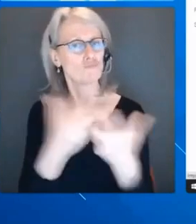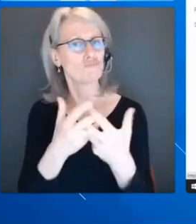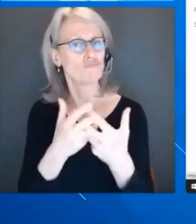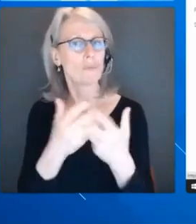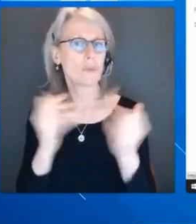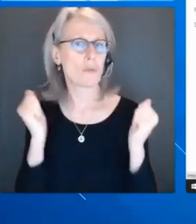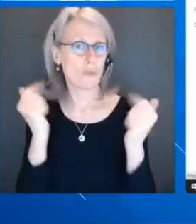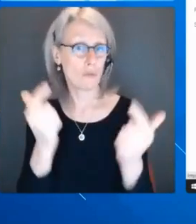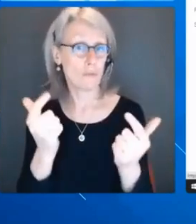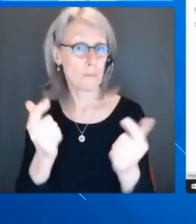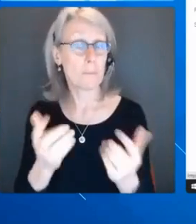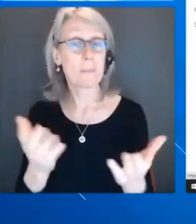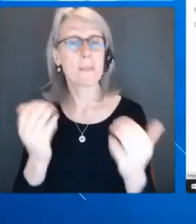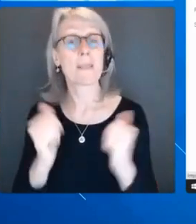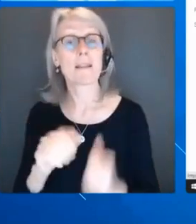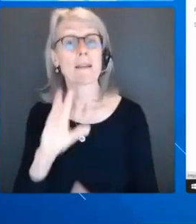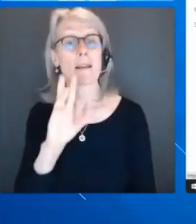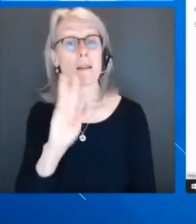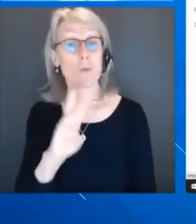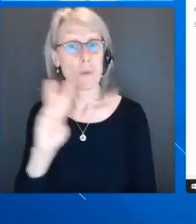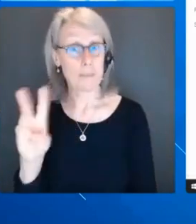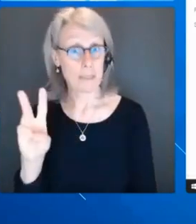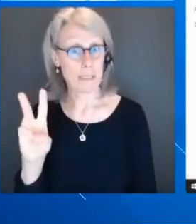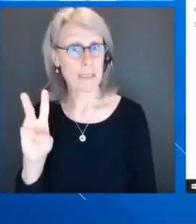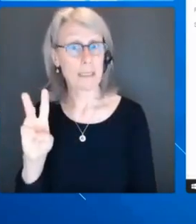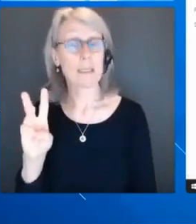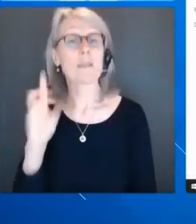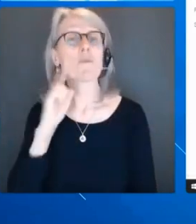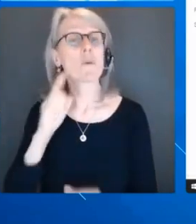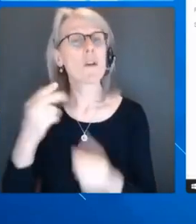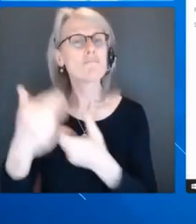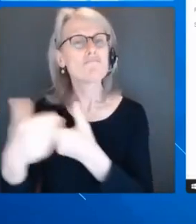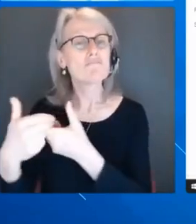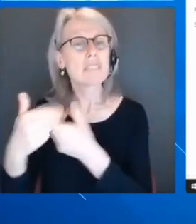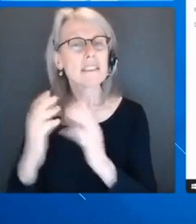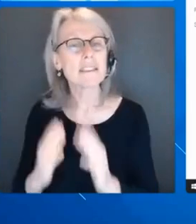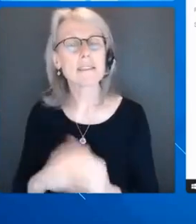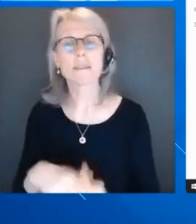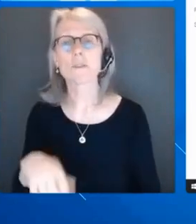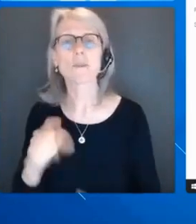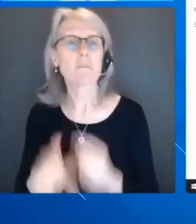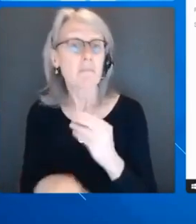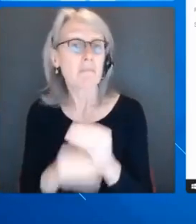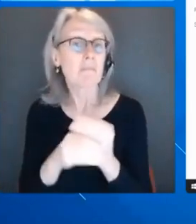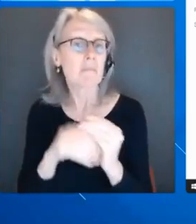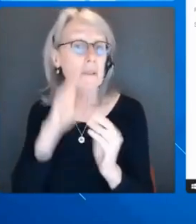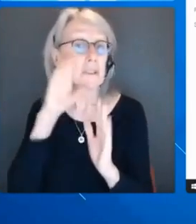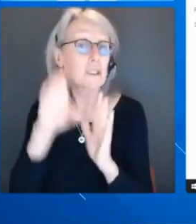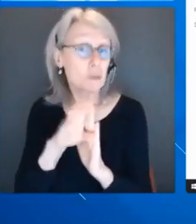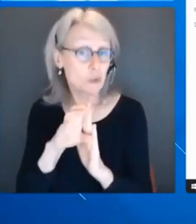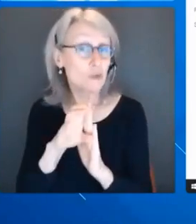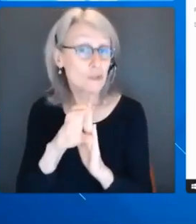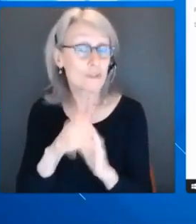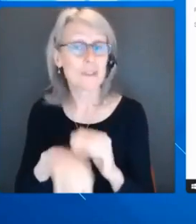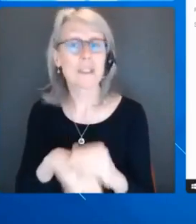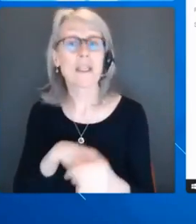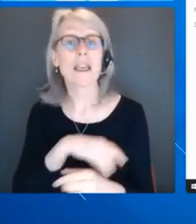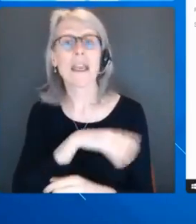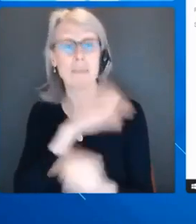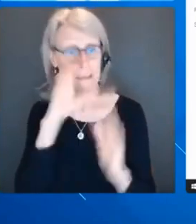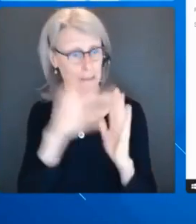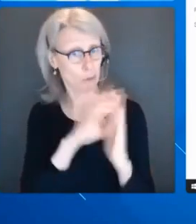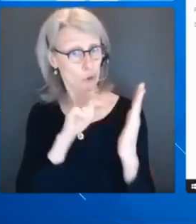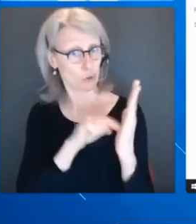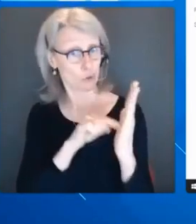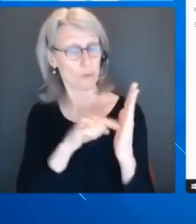When we go into the attendee website, you'll also be able to go through and not only add your images, but also identify is this going to be an image that